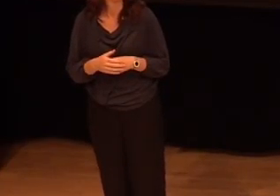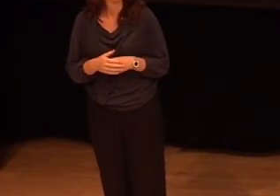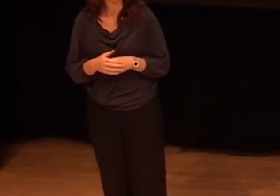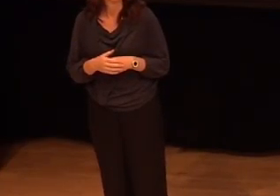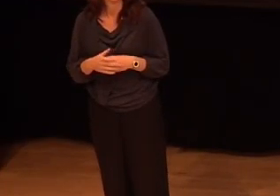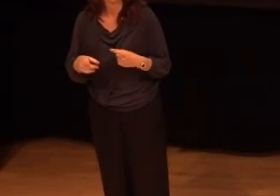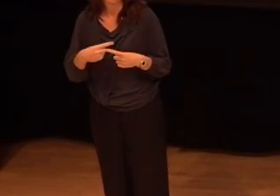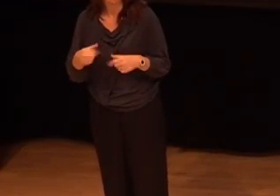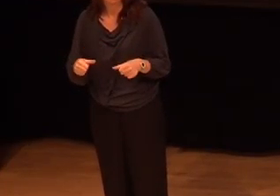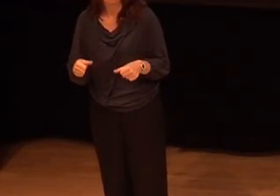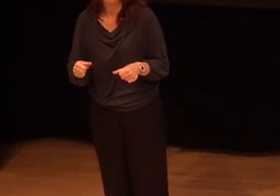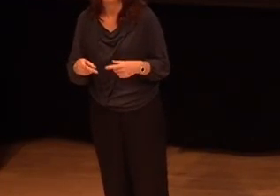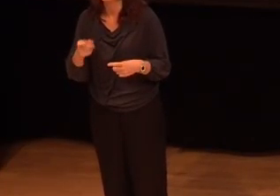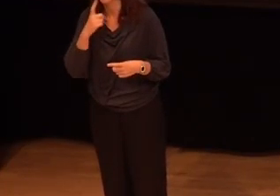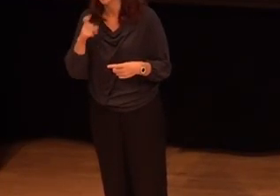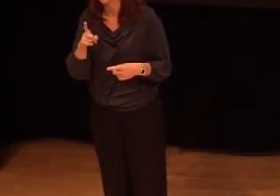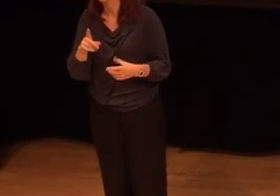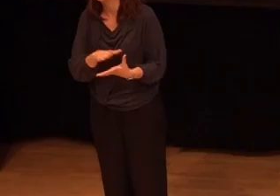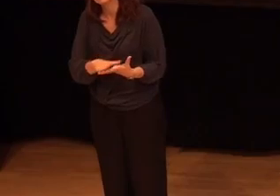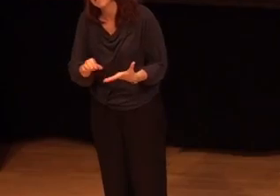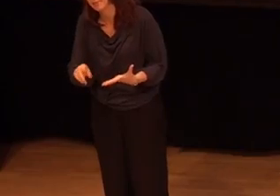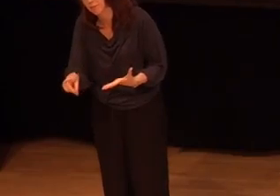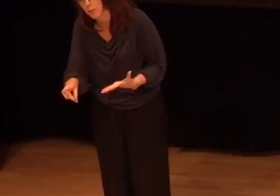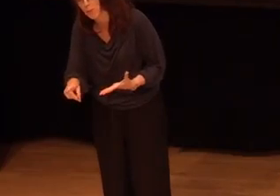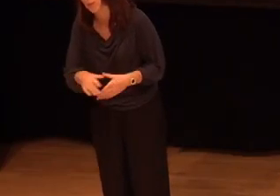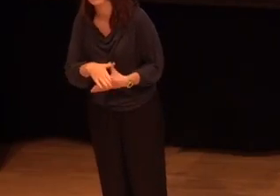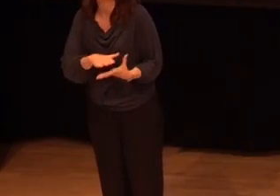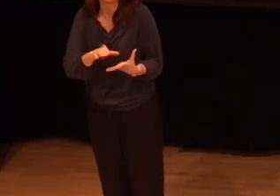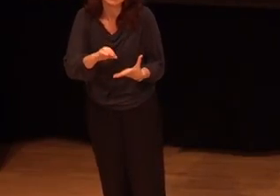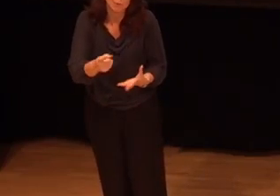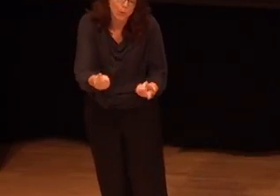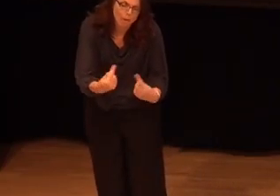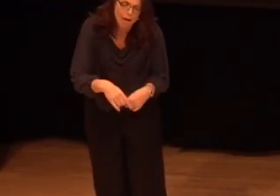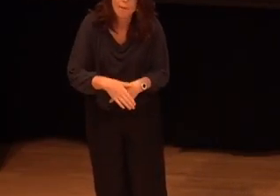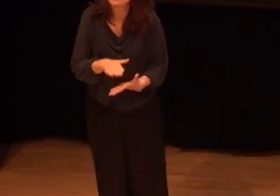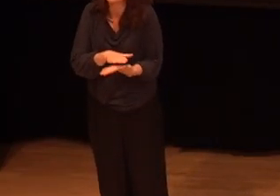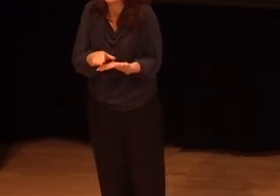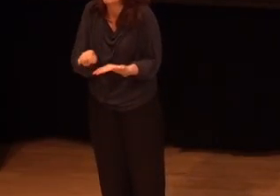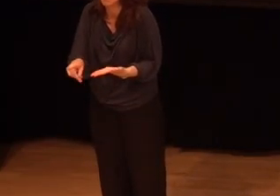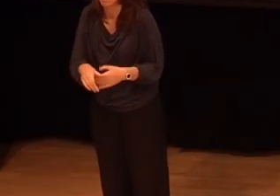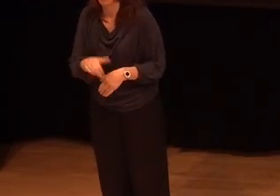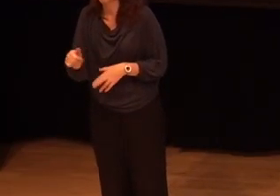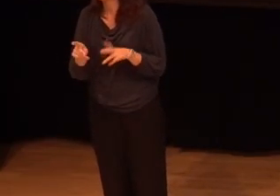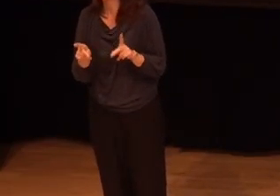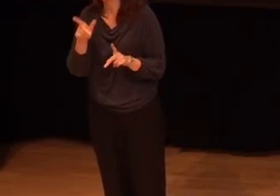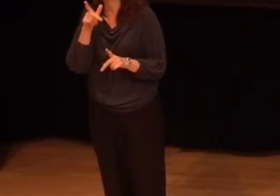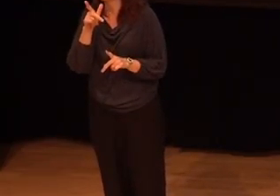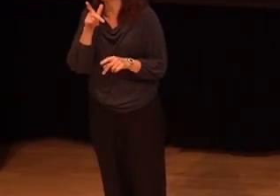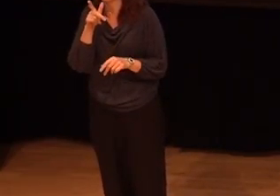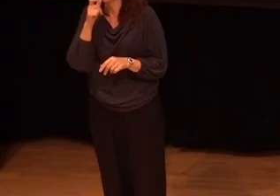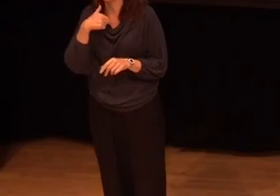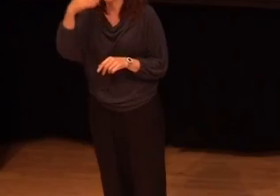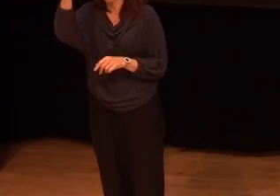would say, "Oh, it's so nice of you to be here. Oh, it's so nice of you to be here." Now, the other people, wheelchair users that I